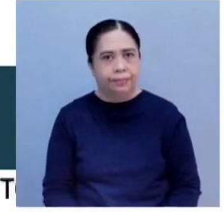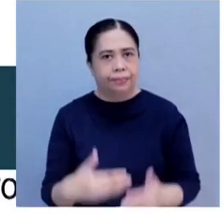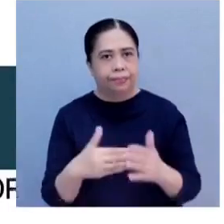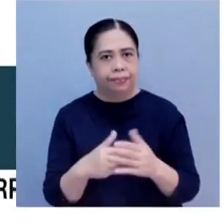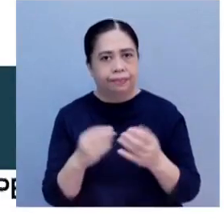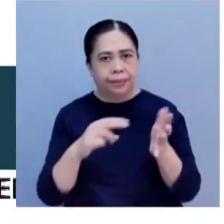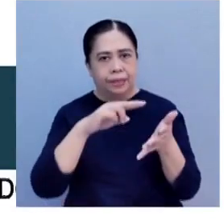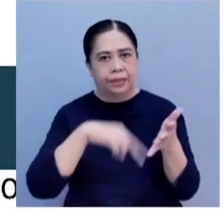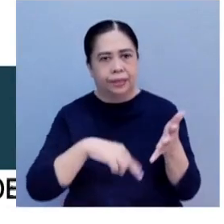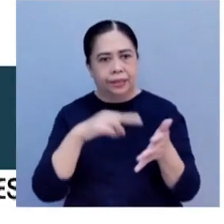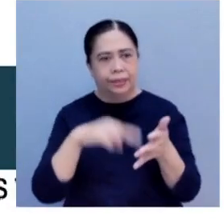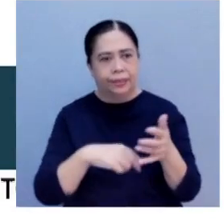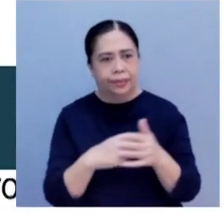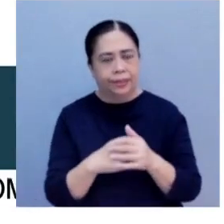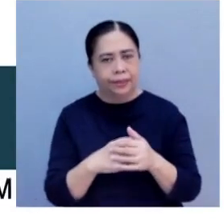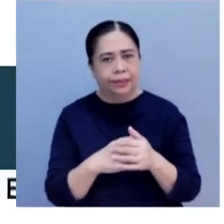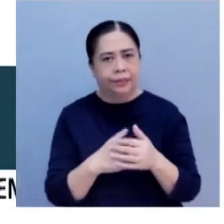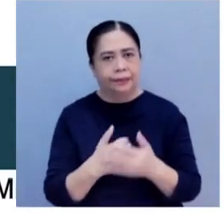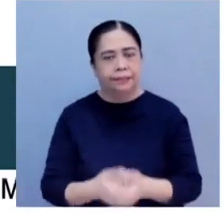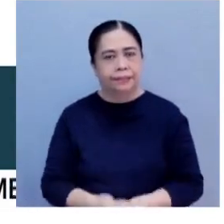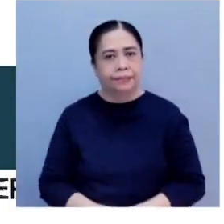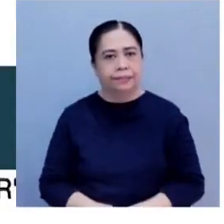to read the resolution.